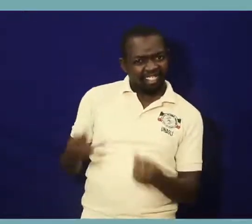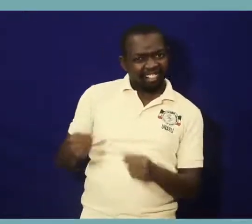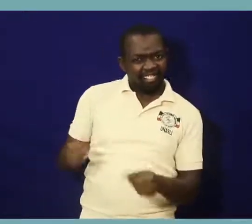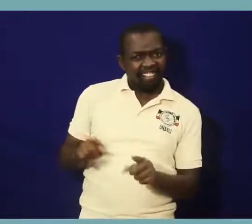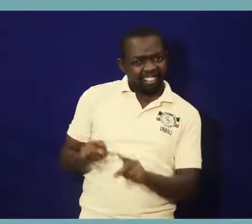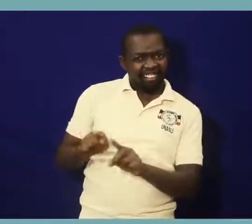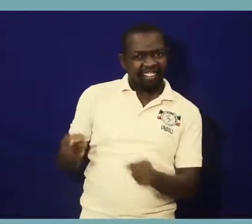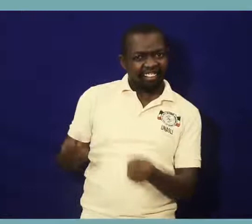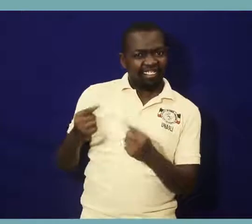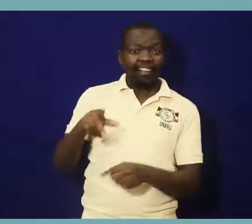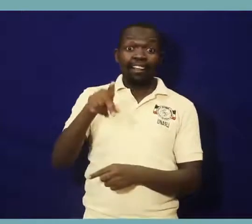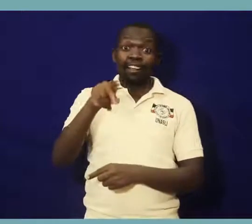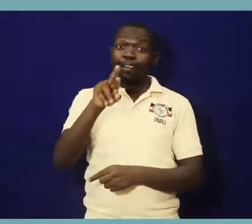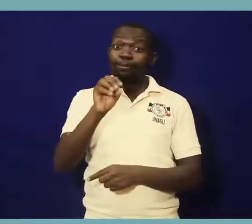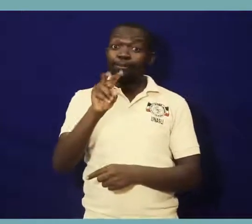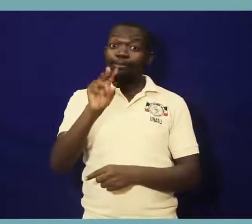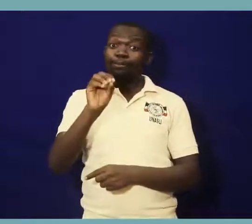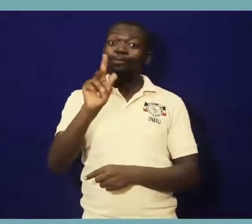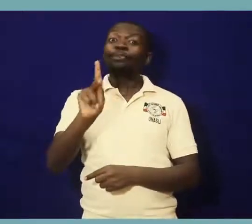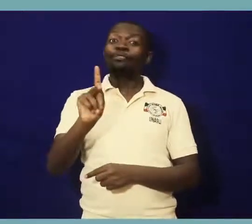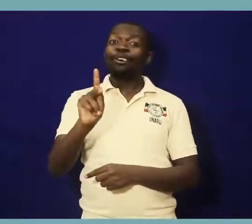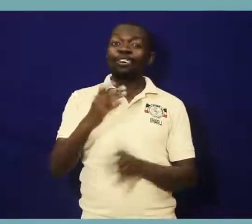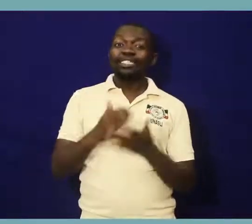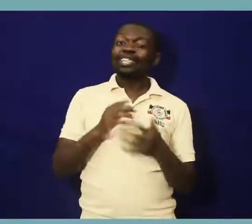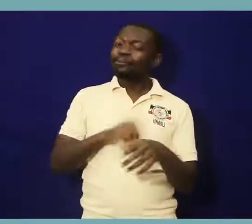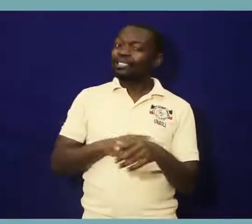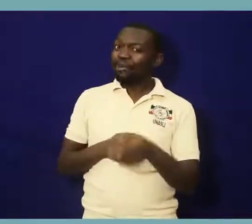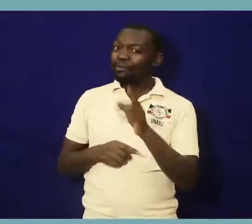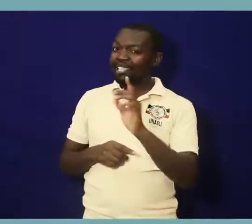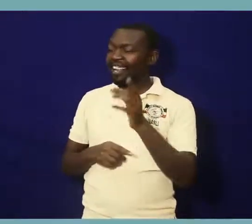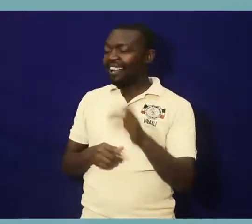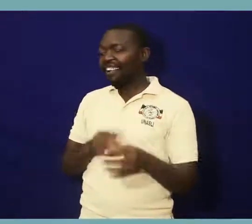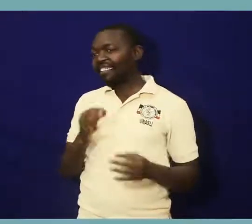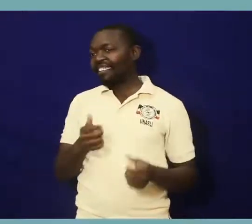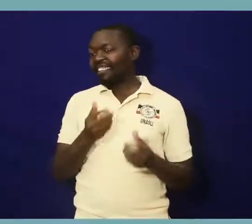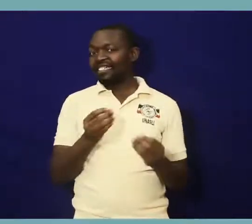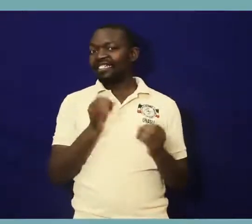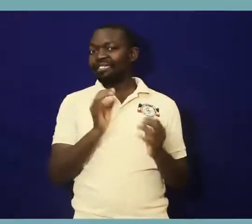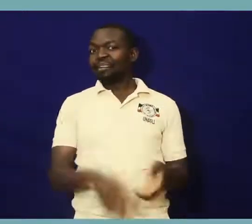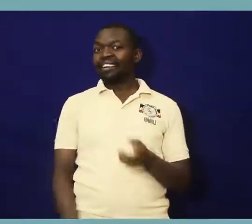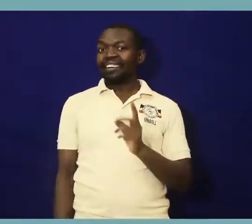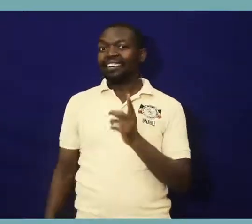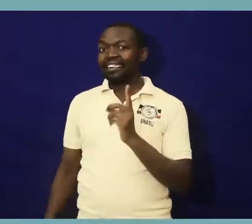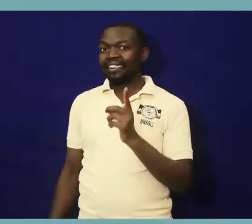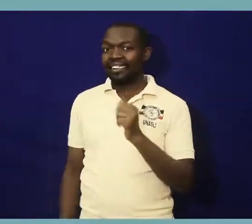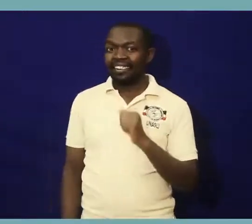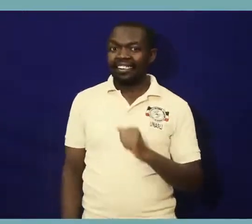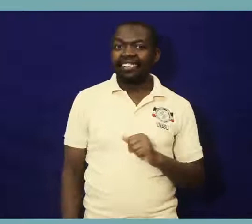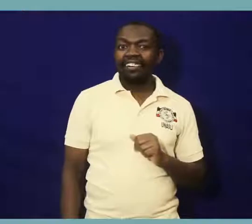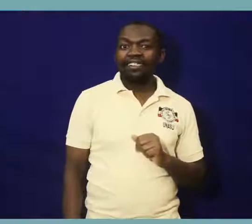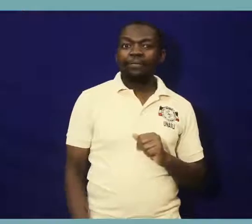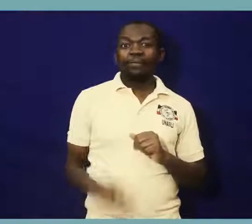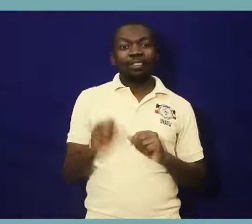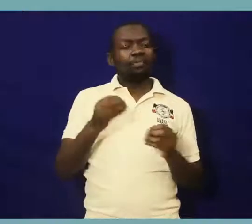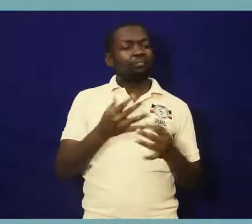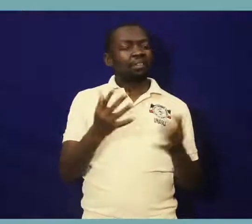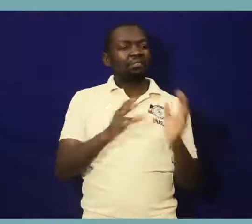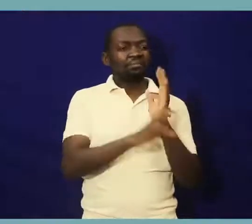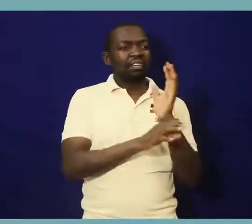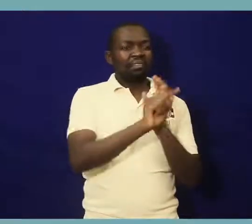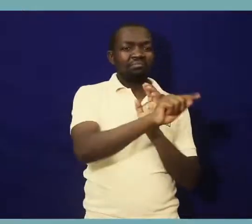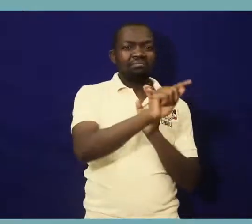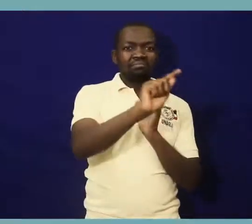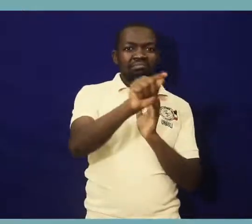and sometimes things don't work very well. So, many of the